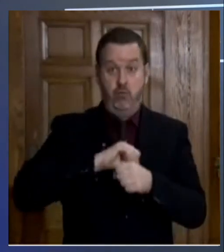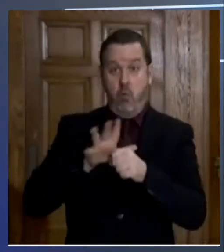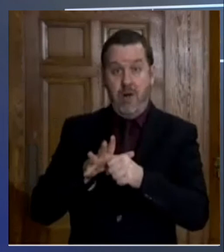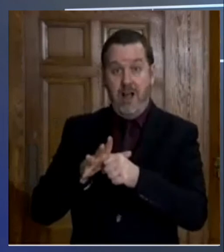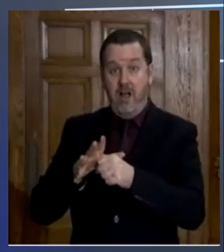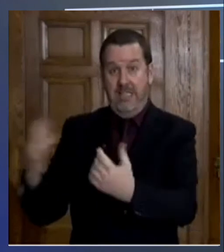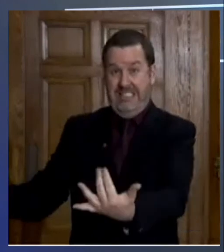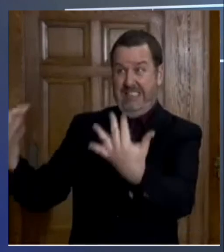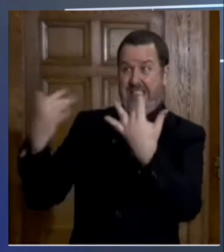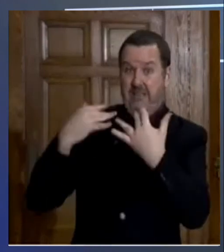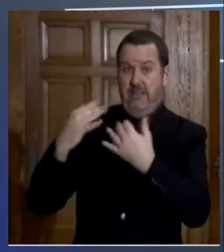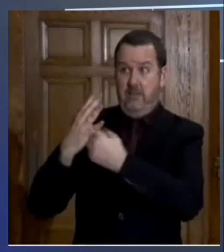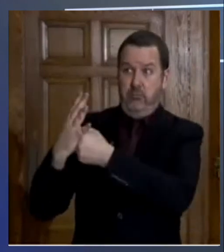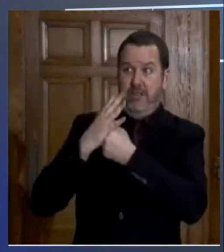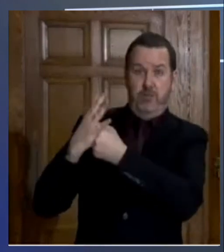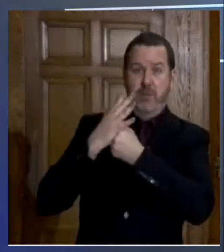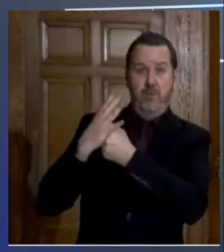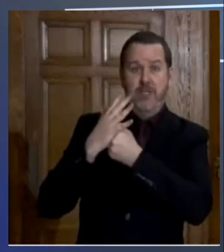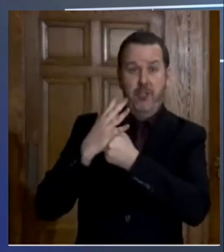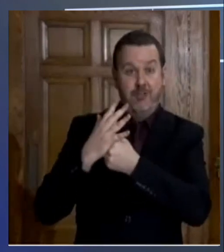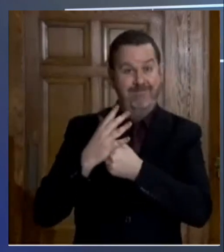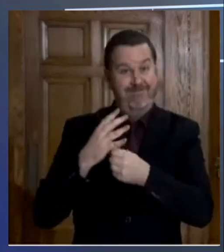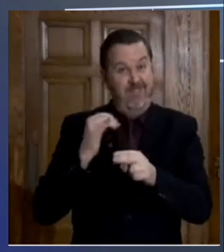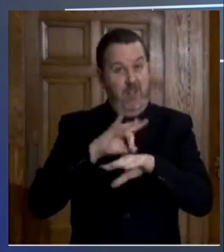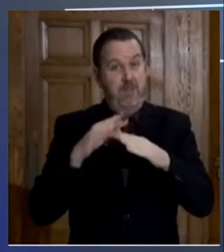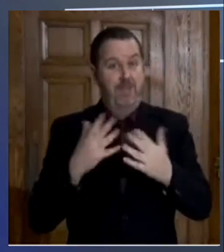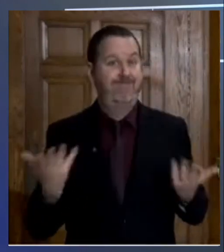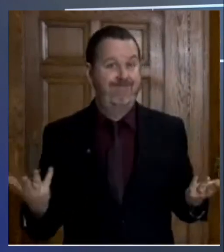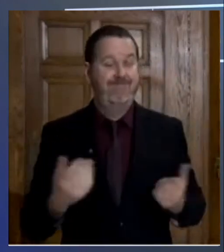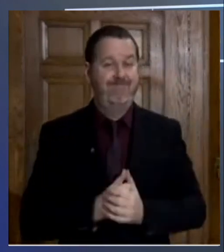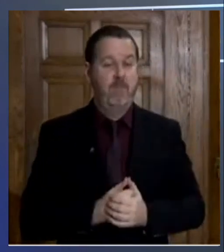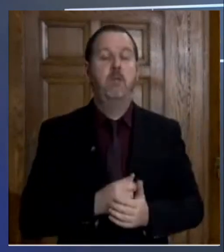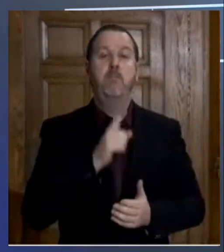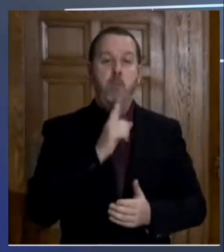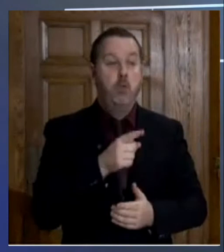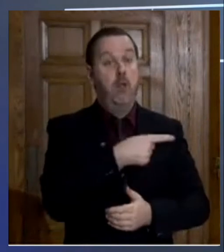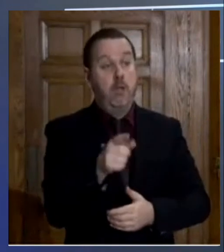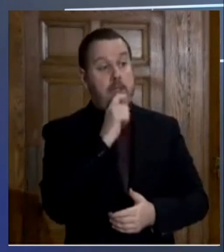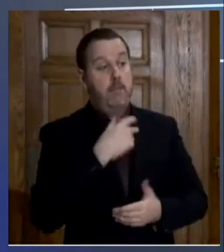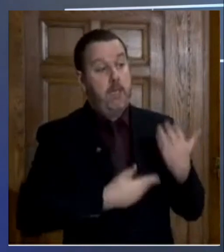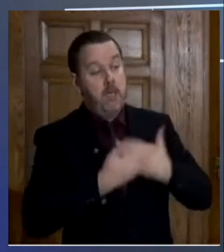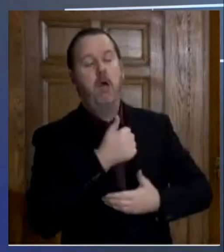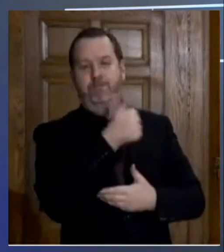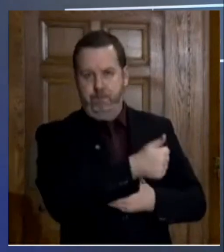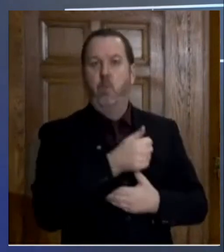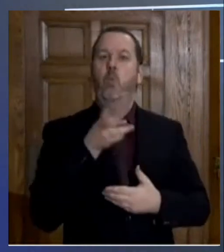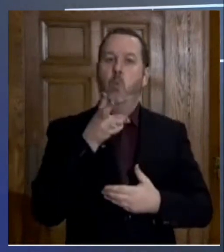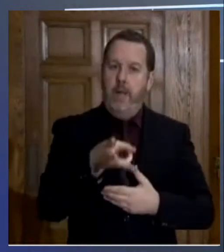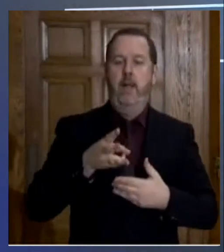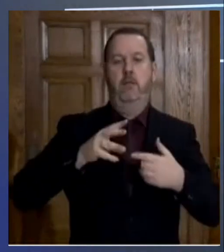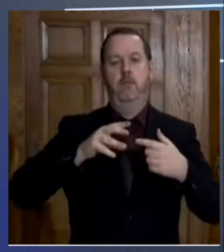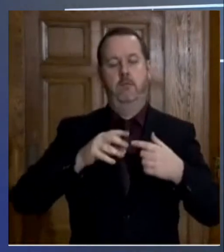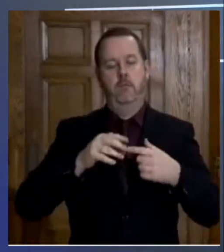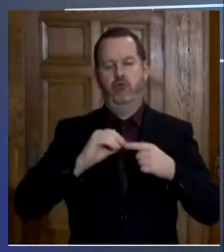pandemic is creating in our hospitals. But I'm assured that every attempt will continue to be made to protect